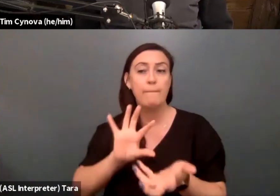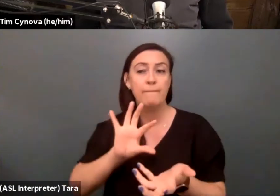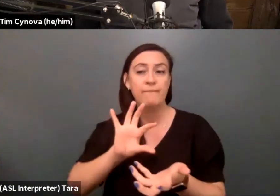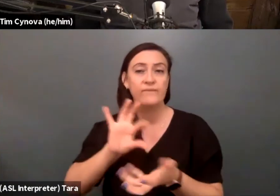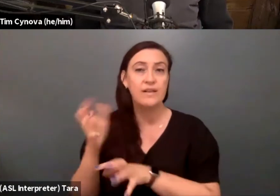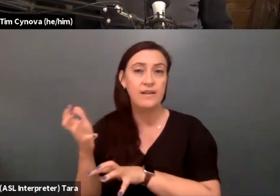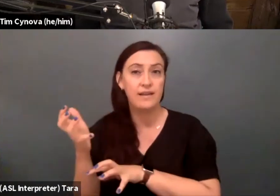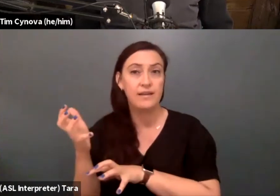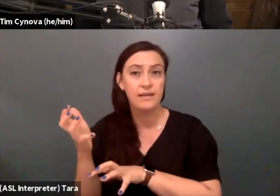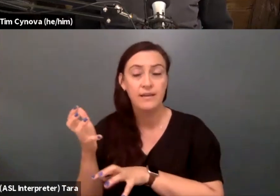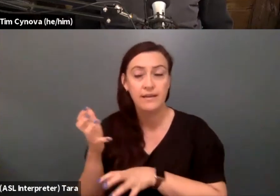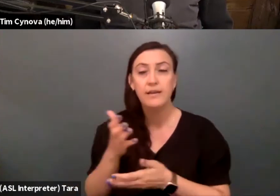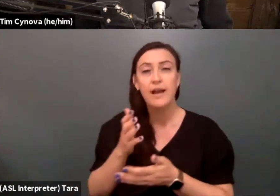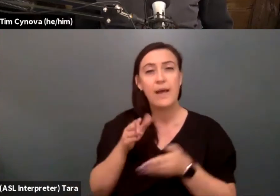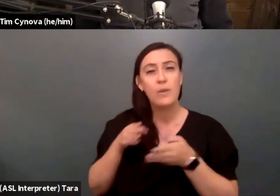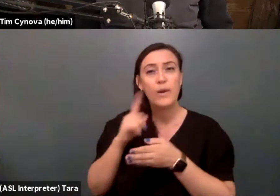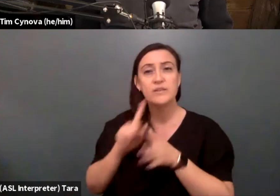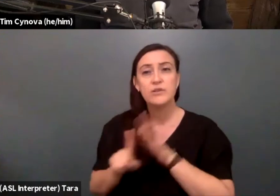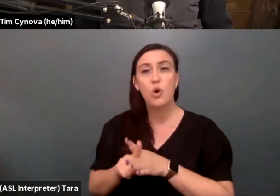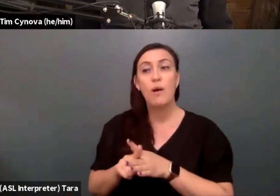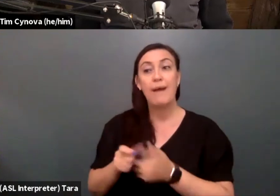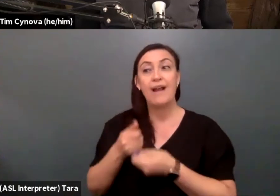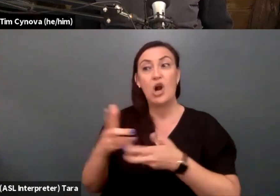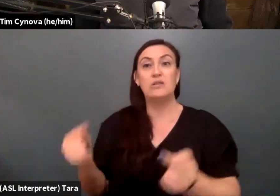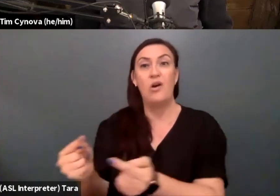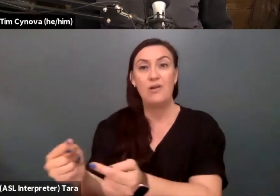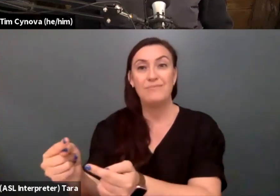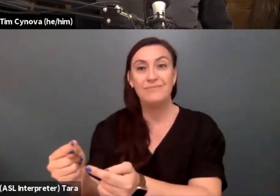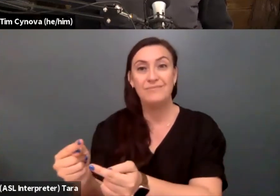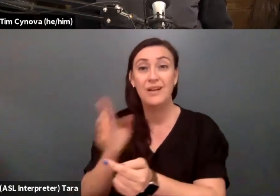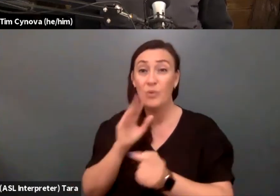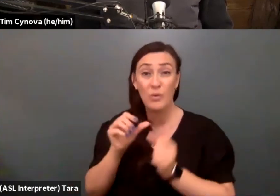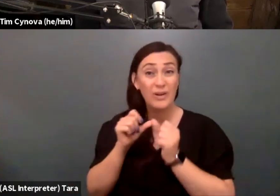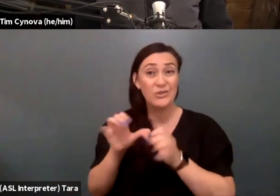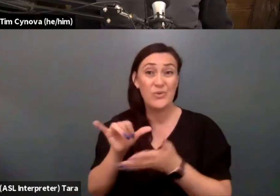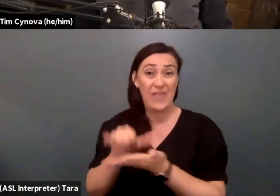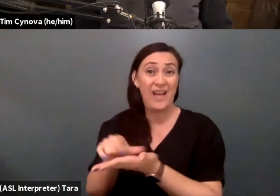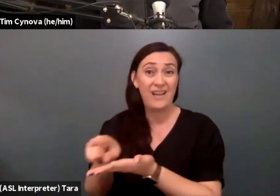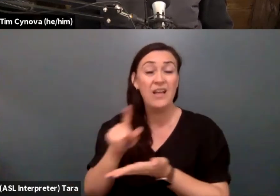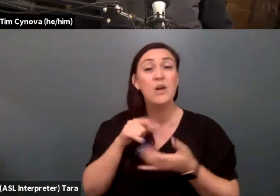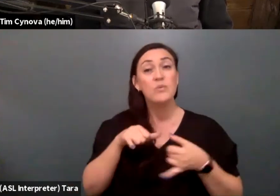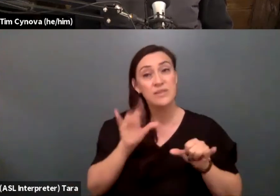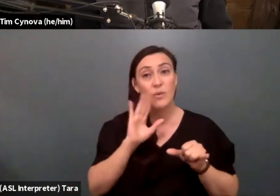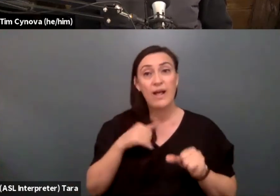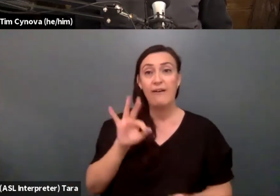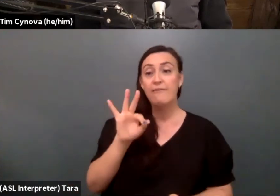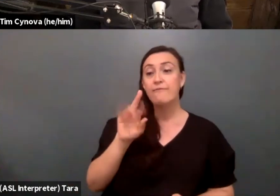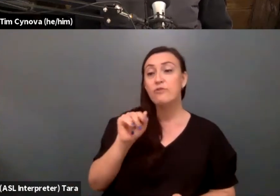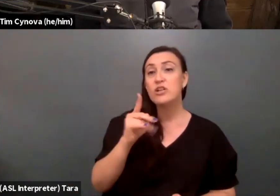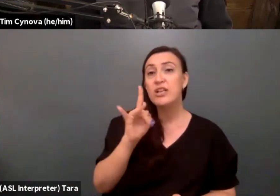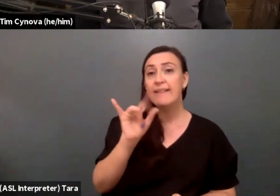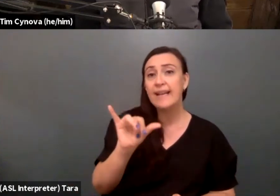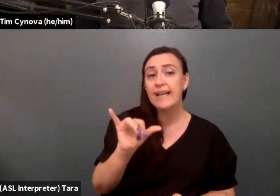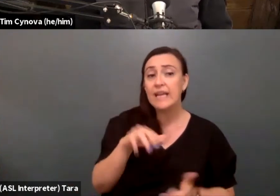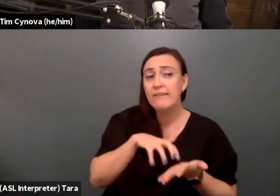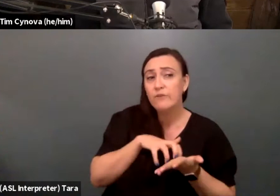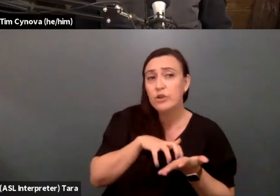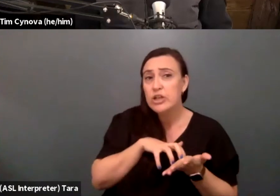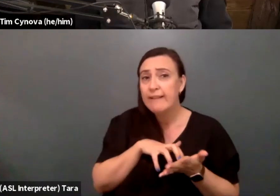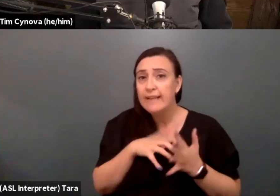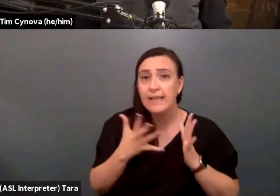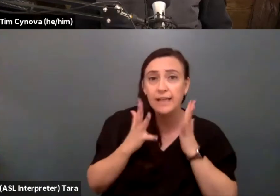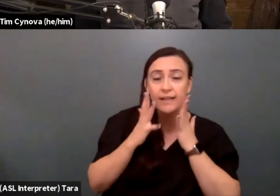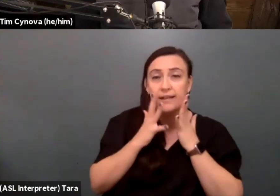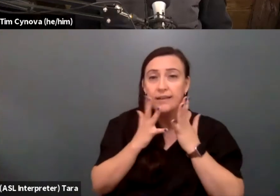showing up that causes harm. We're going to continue to have fragility around the ways that we're causing harm